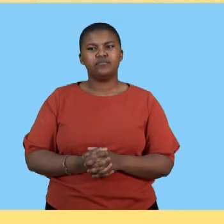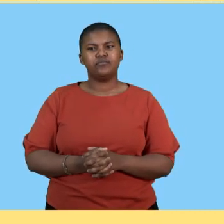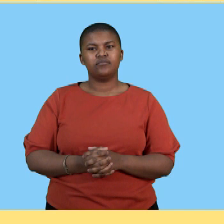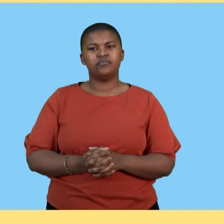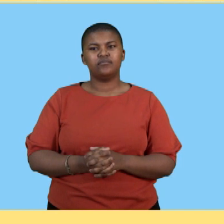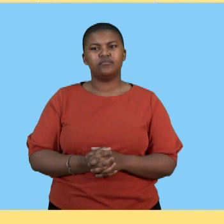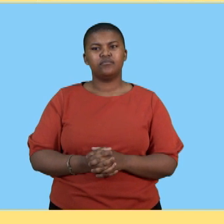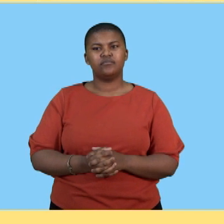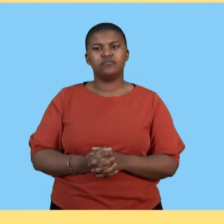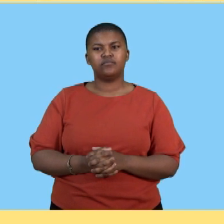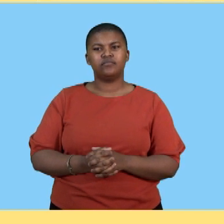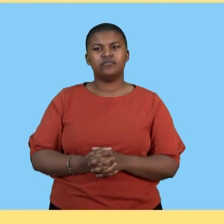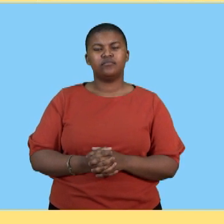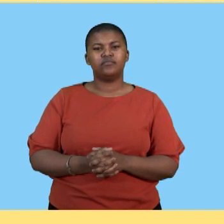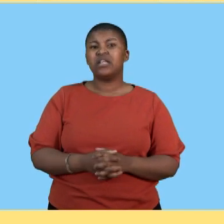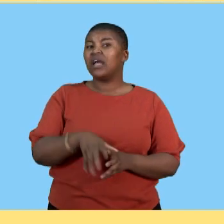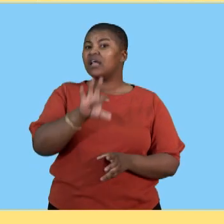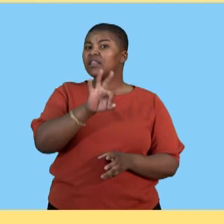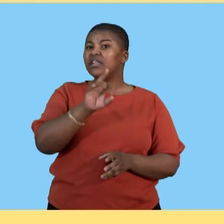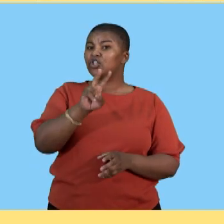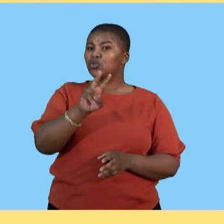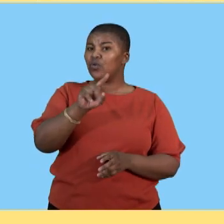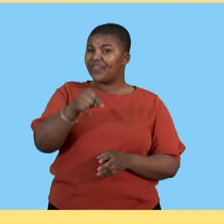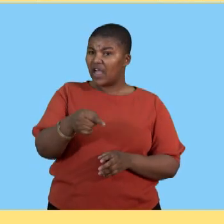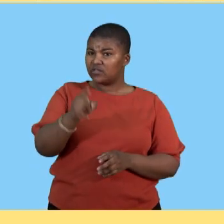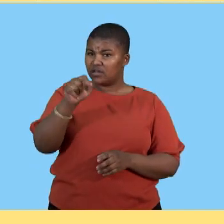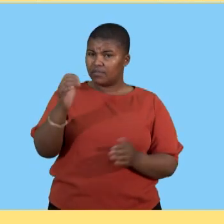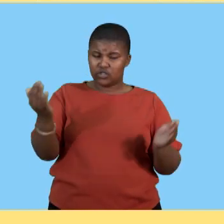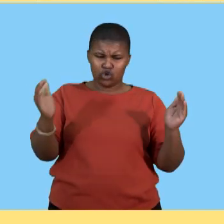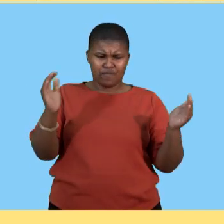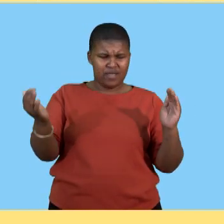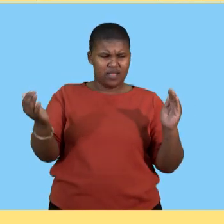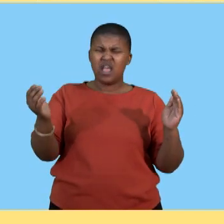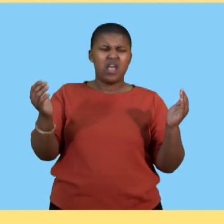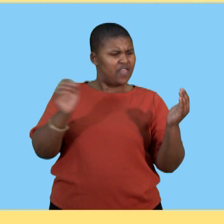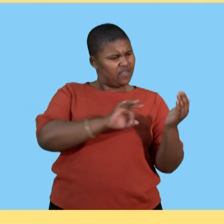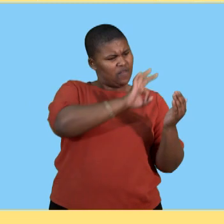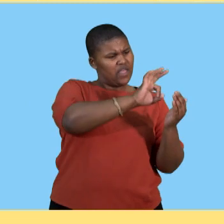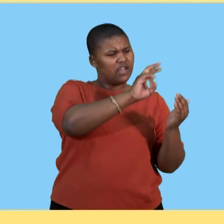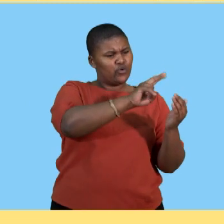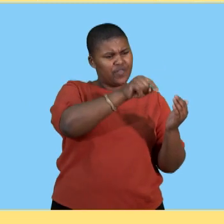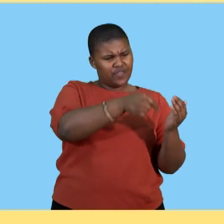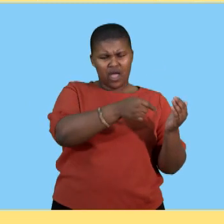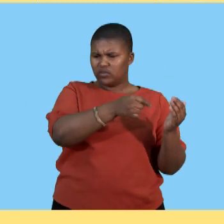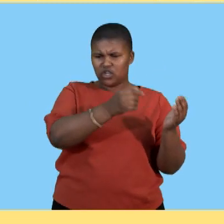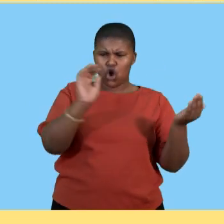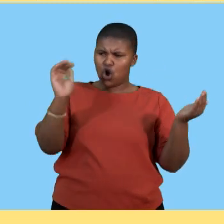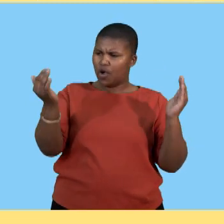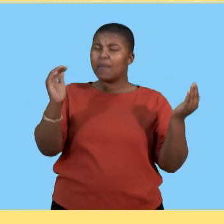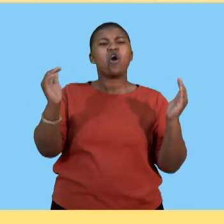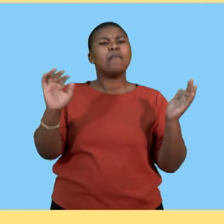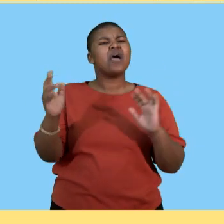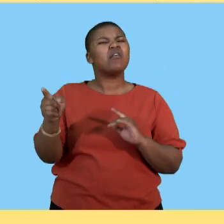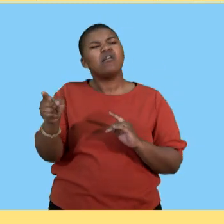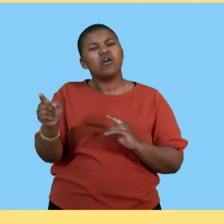We now say the 32,000, we need to compare it. But what do we compare it with? Because we are